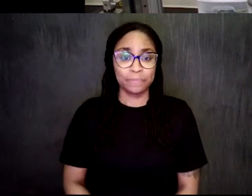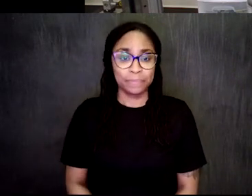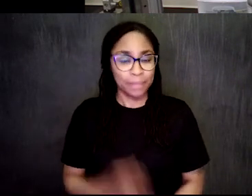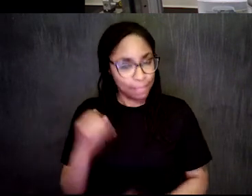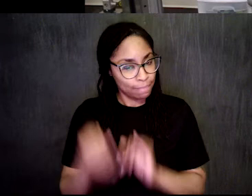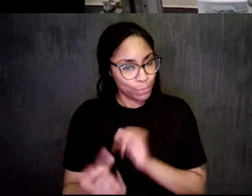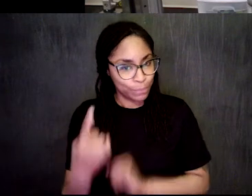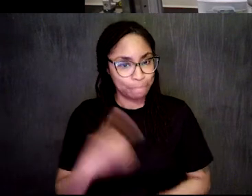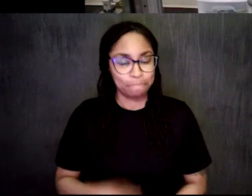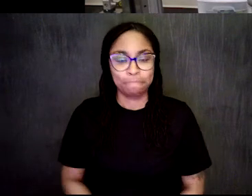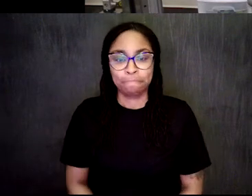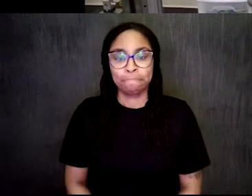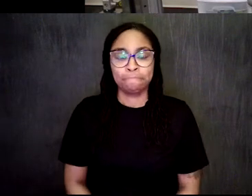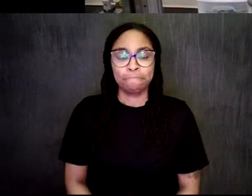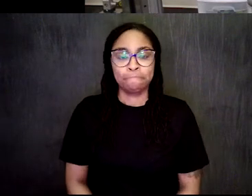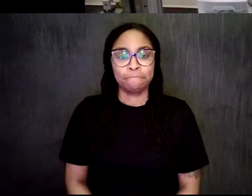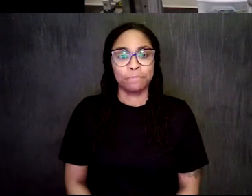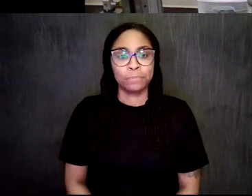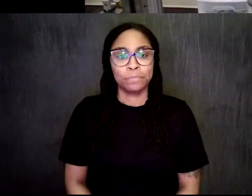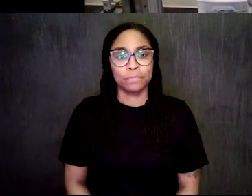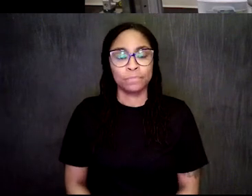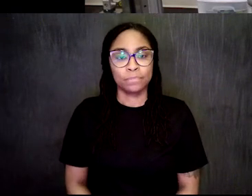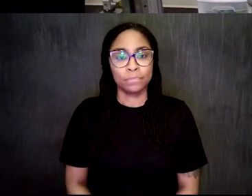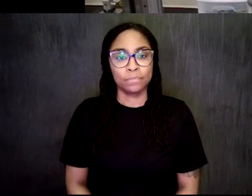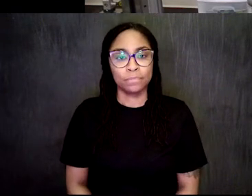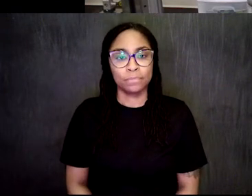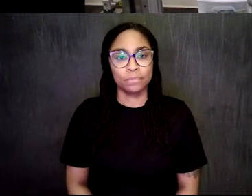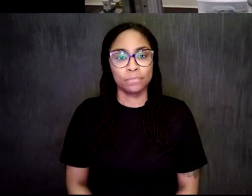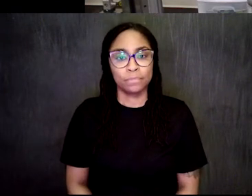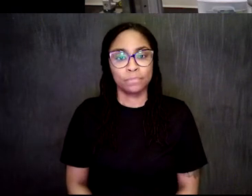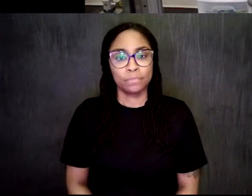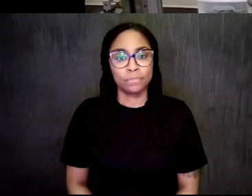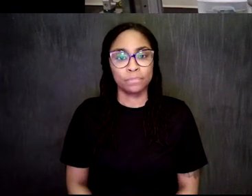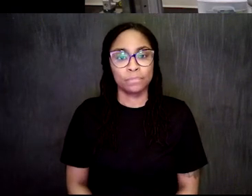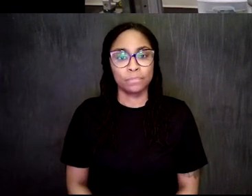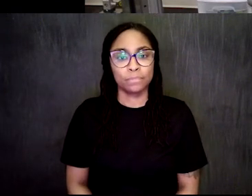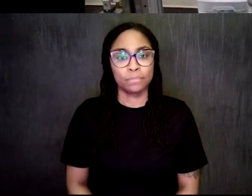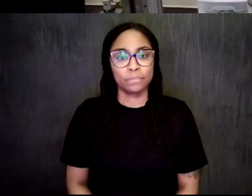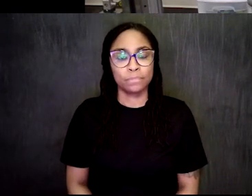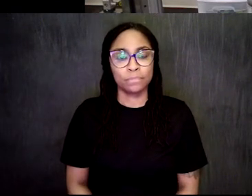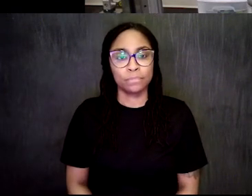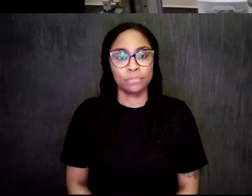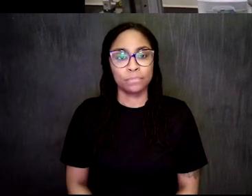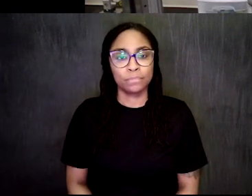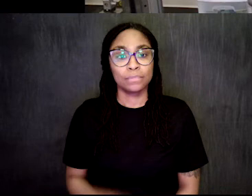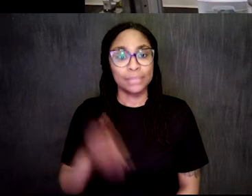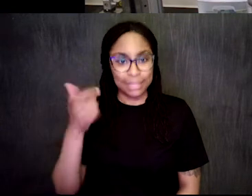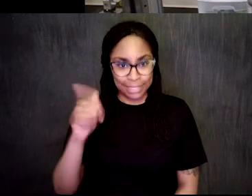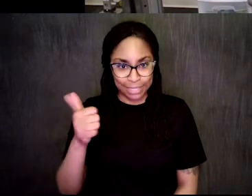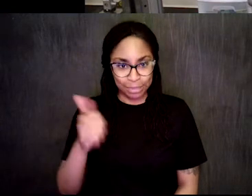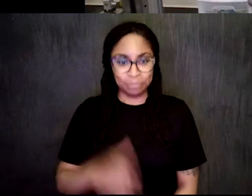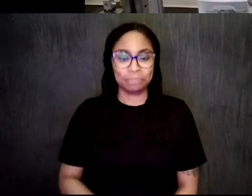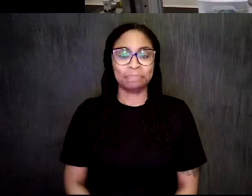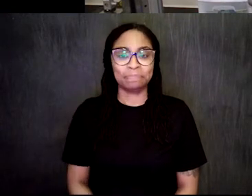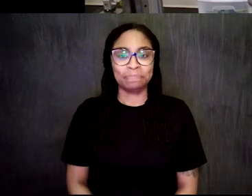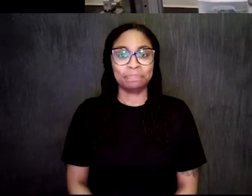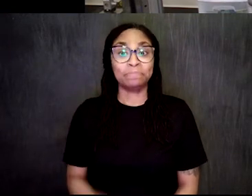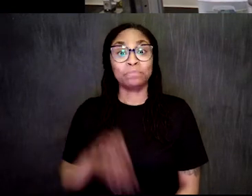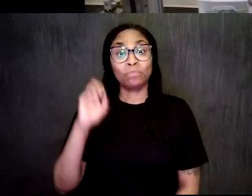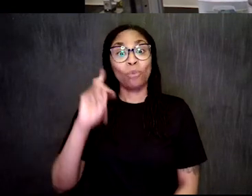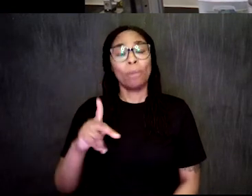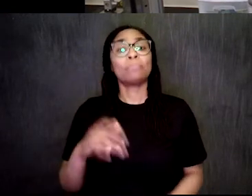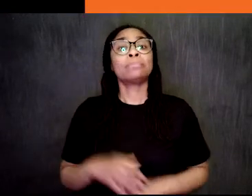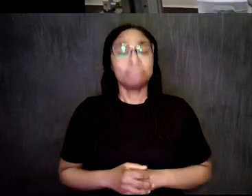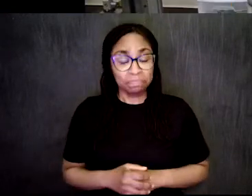Down. 9. Last one. And reach out as far as you can. Back down.